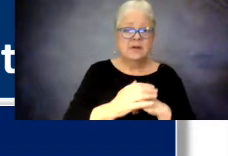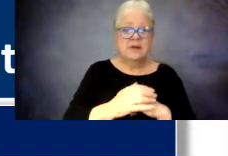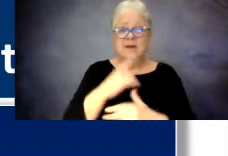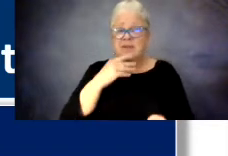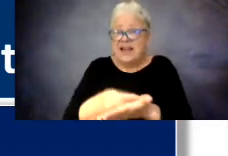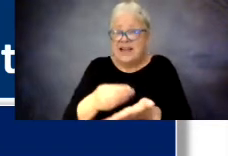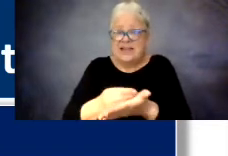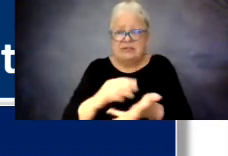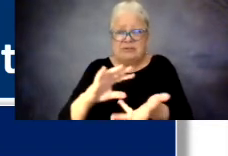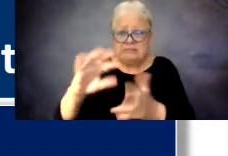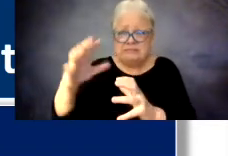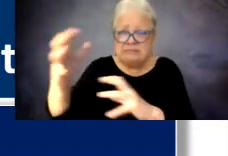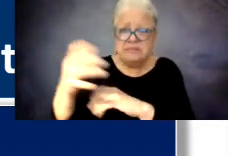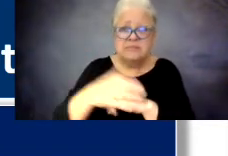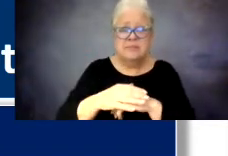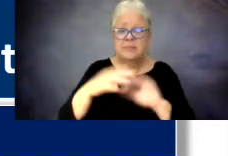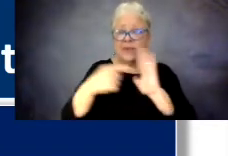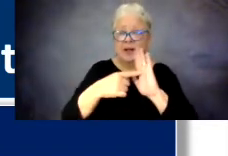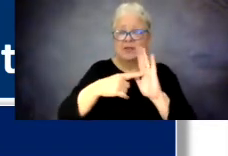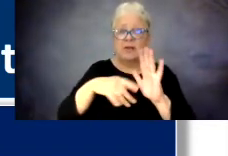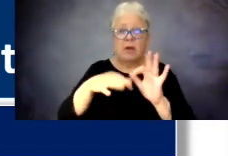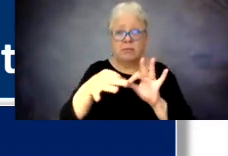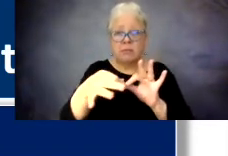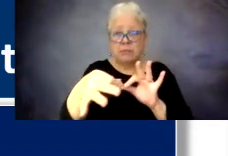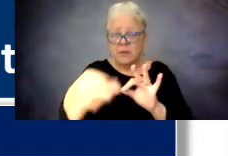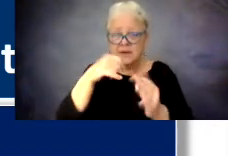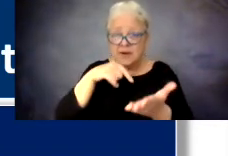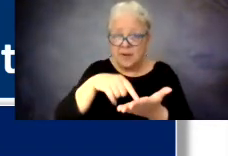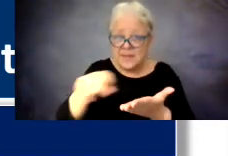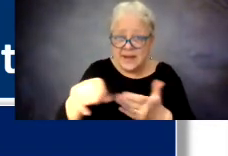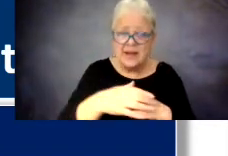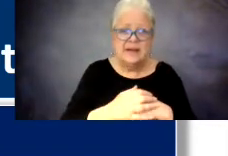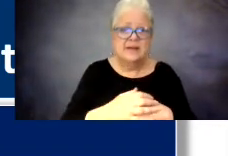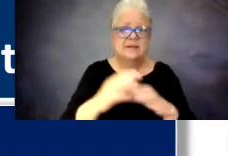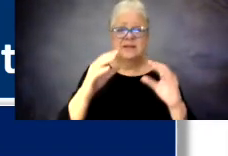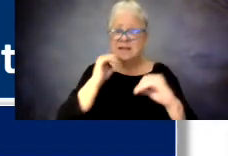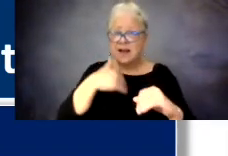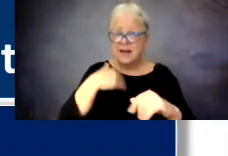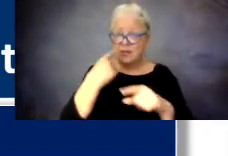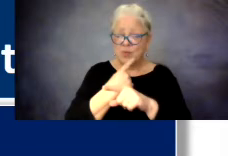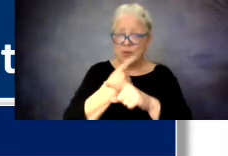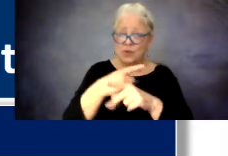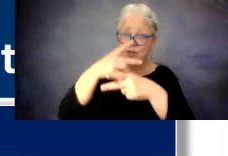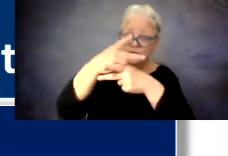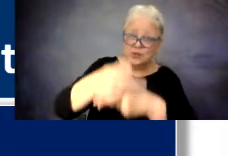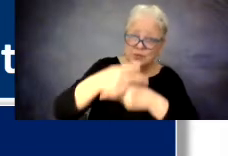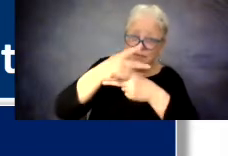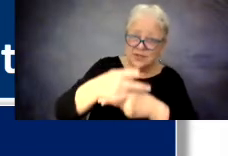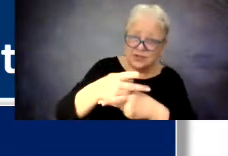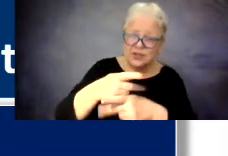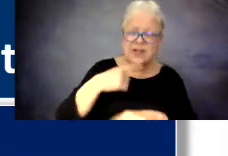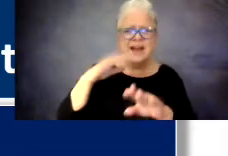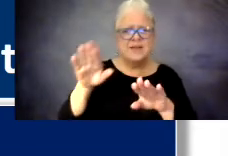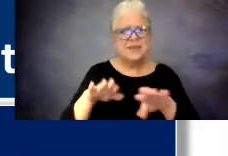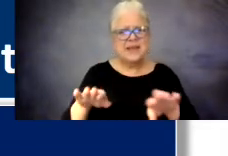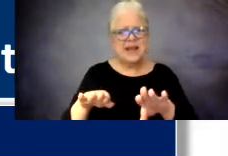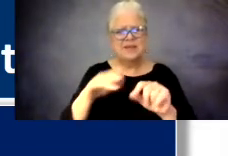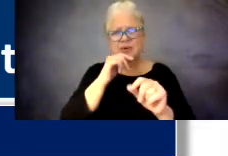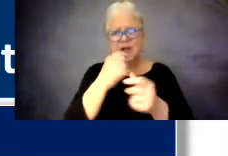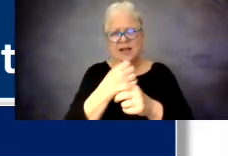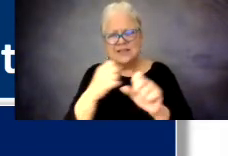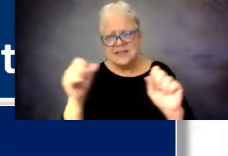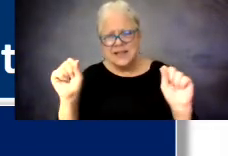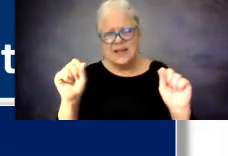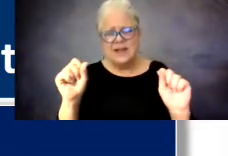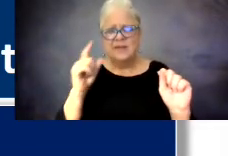unpaid, utilities are shut off, lack of appropriate supervision, and unsafe or dangerous behavior, very confused while